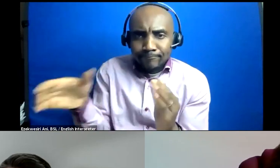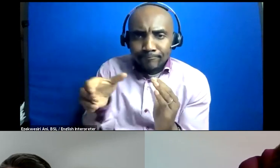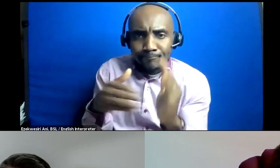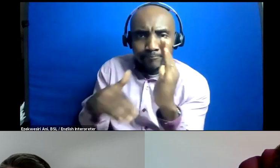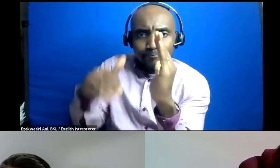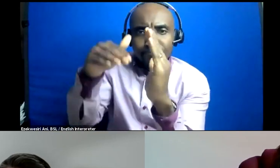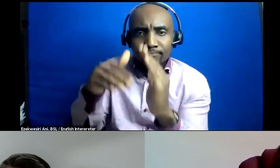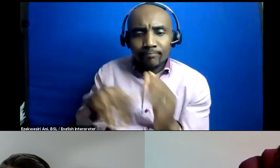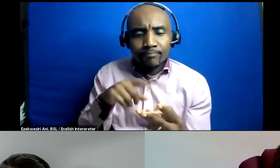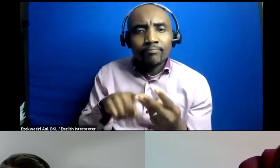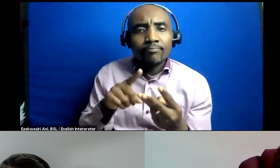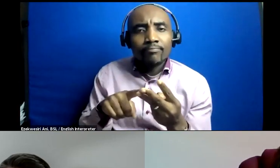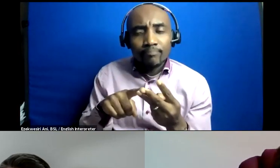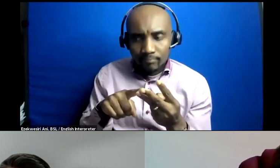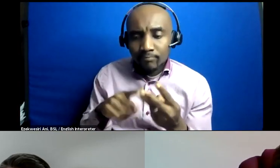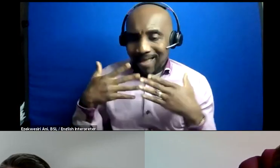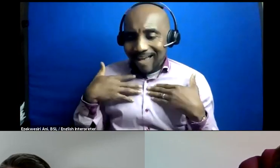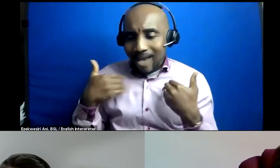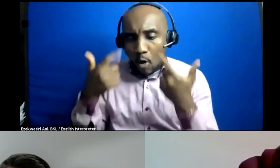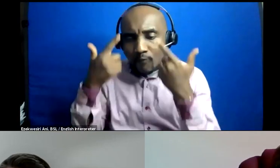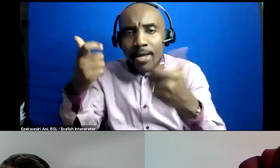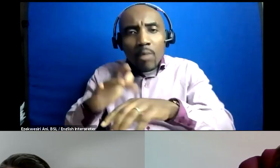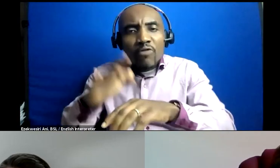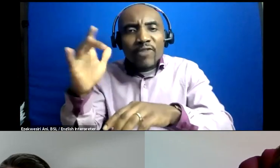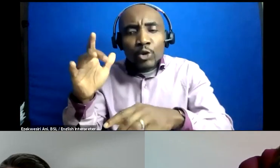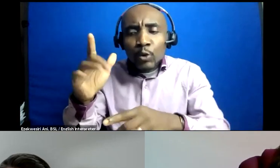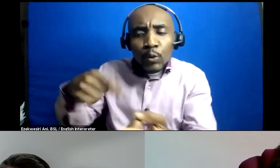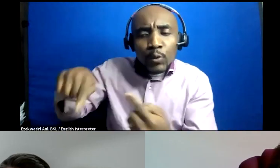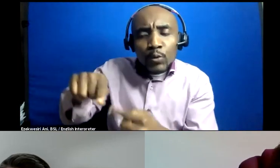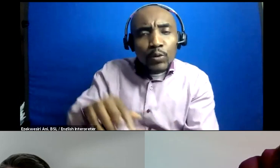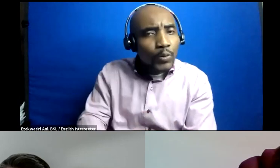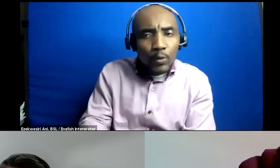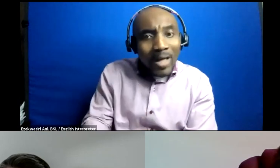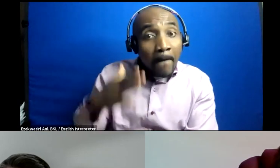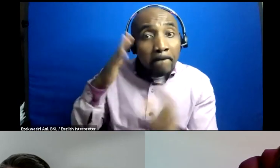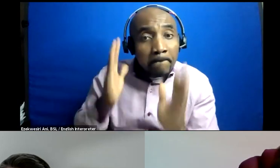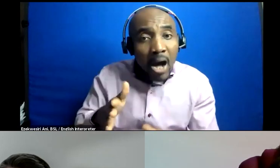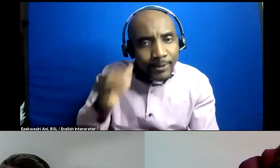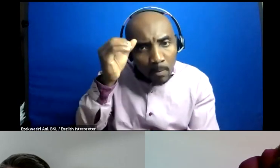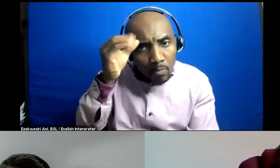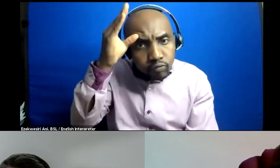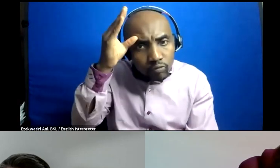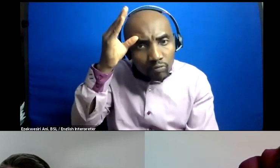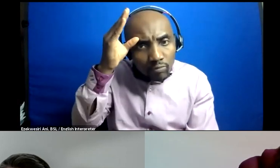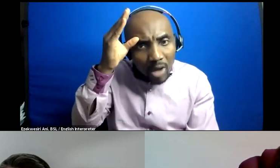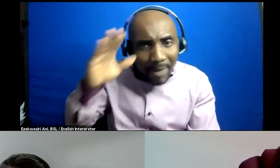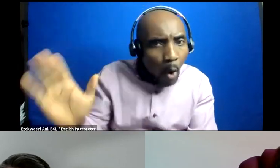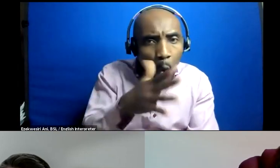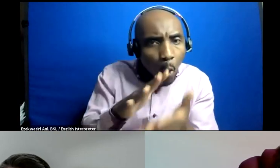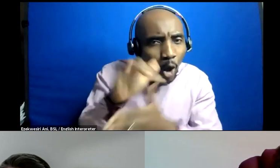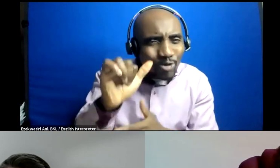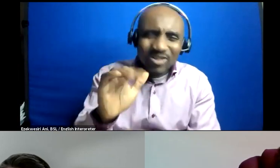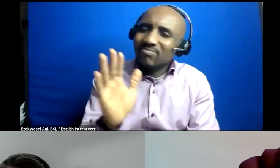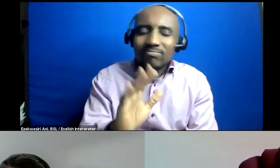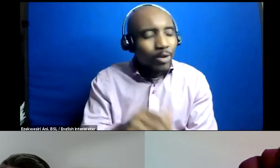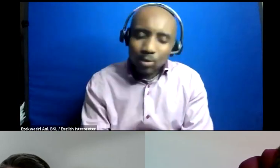that healthcare practitioners do not necessarily need to be knowledgeable about all cultures, but their